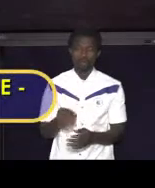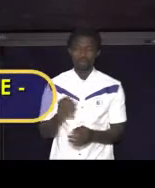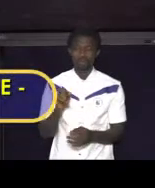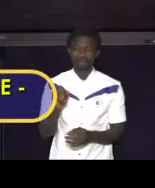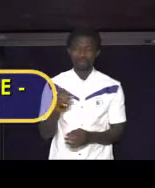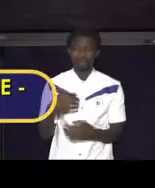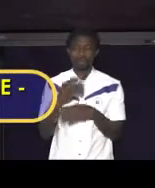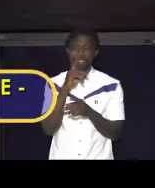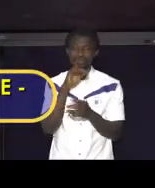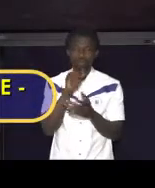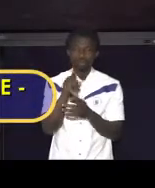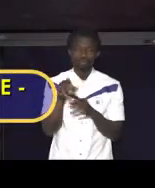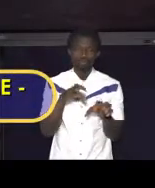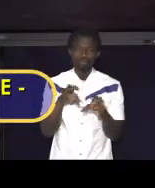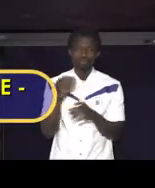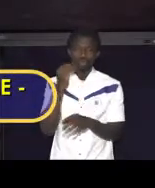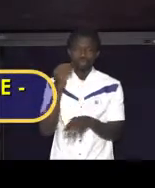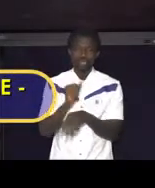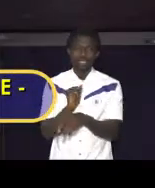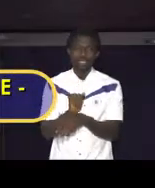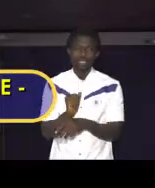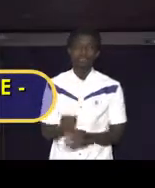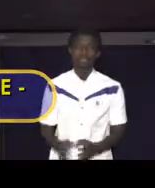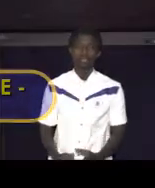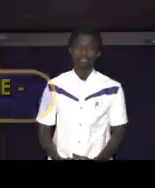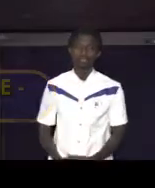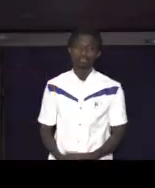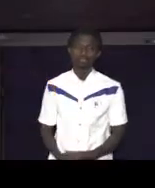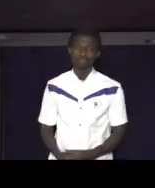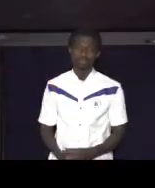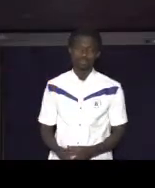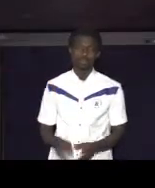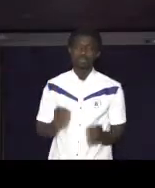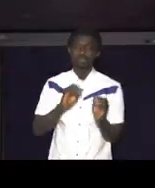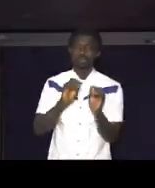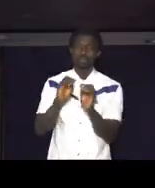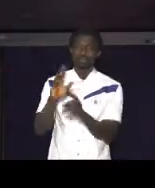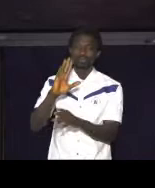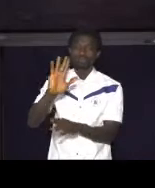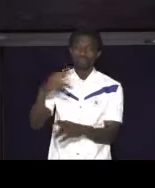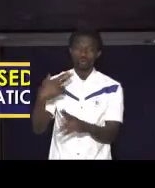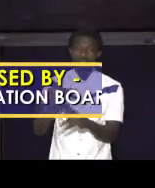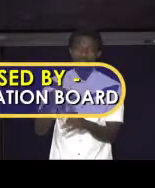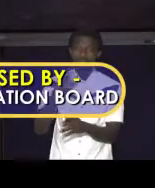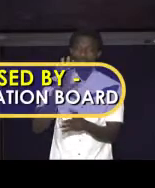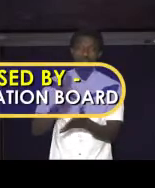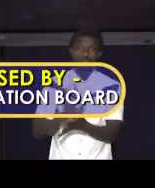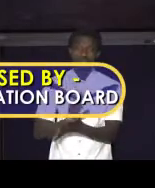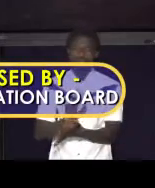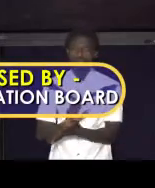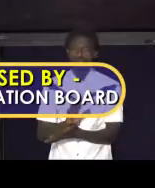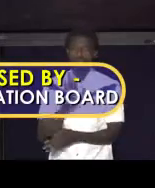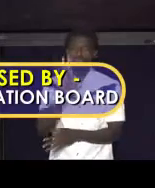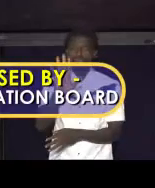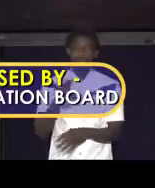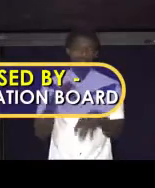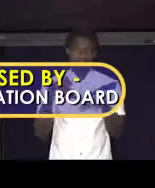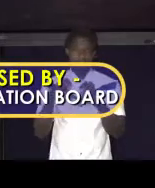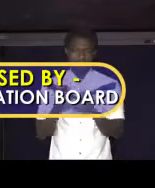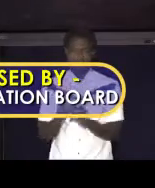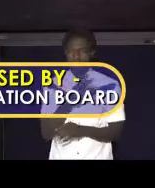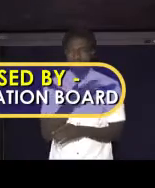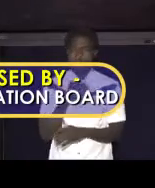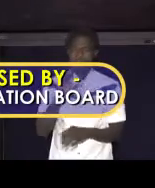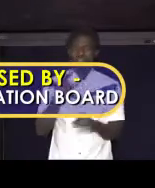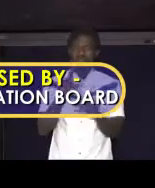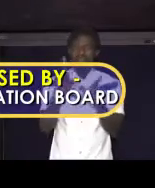So make sure you do your assignments. Indicate your name, your school, your class,